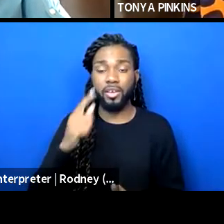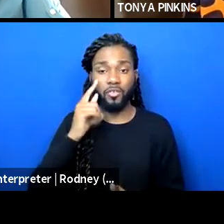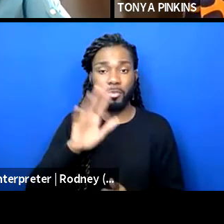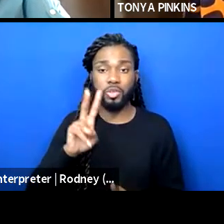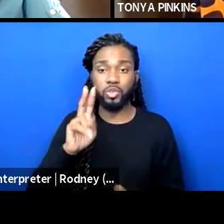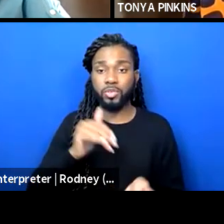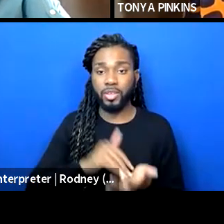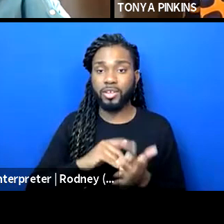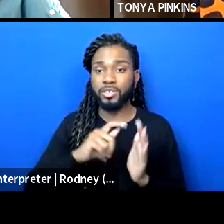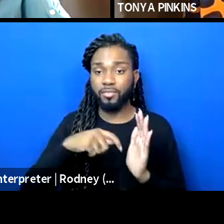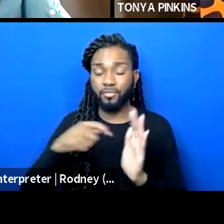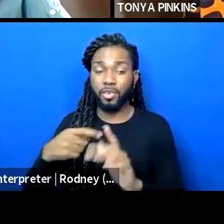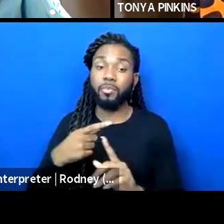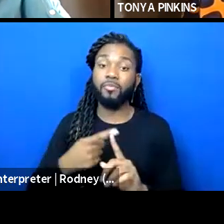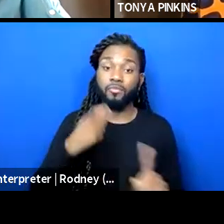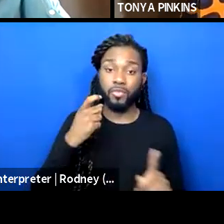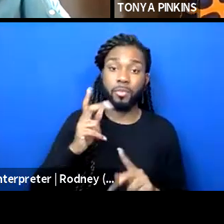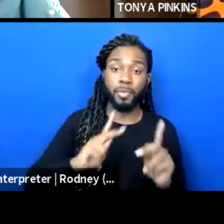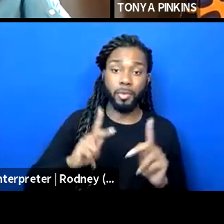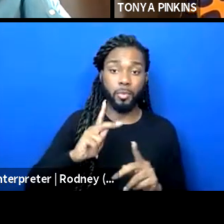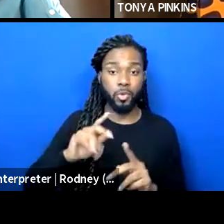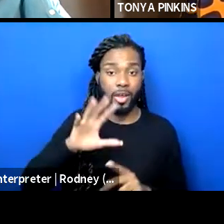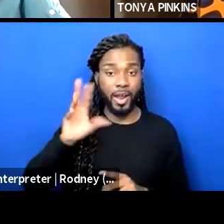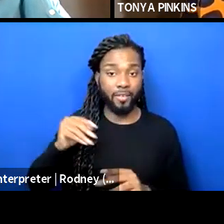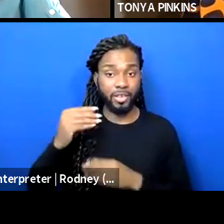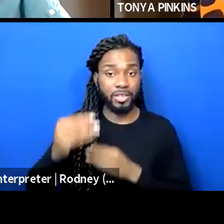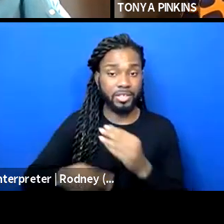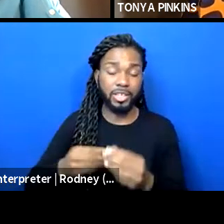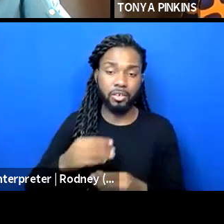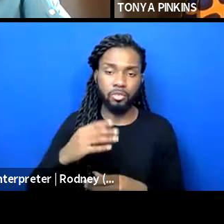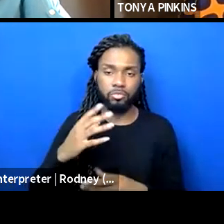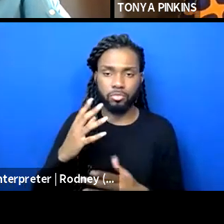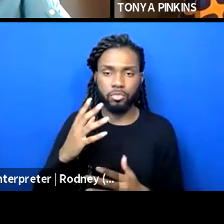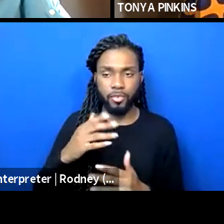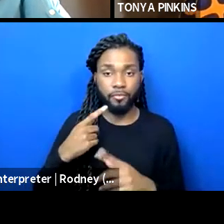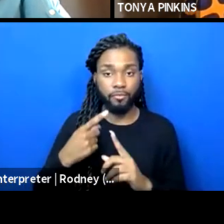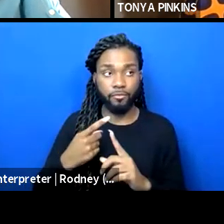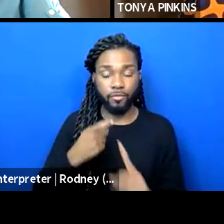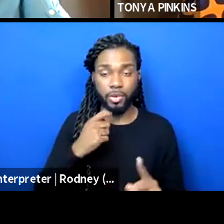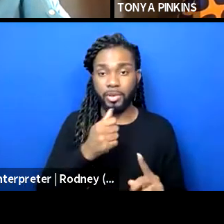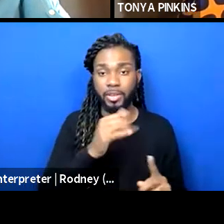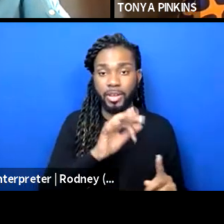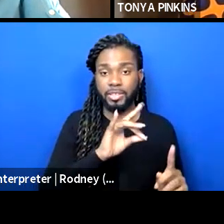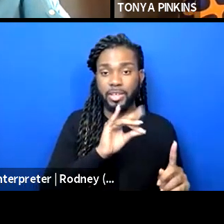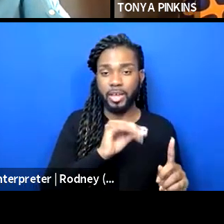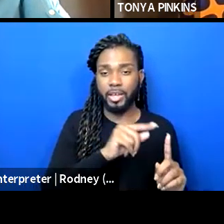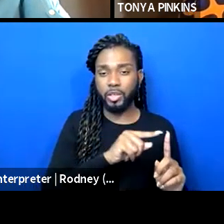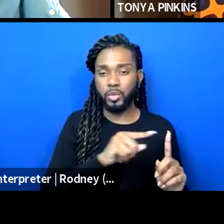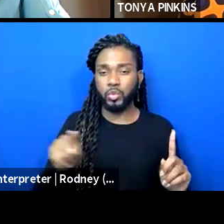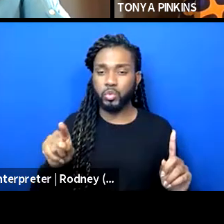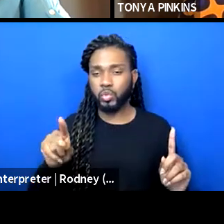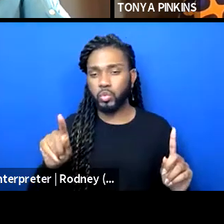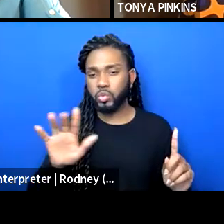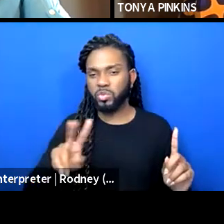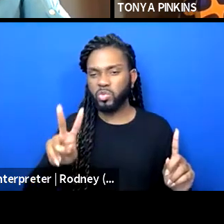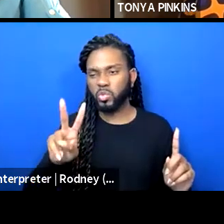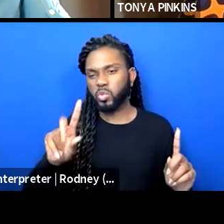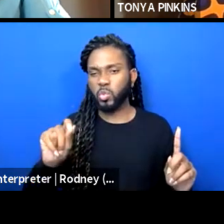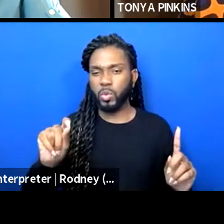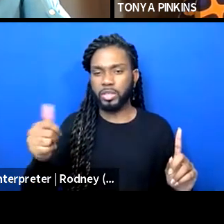and about people of African descent, or including people of African descent, made from 1980 to like the